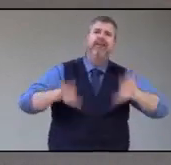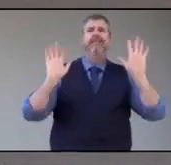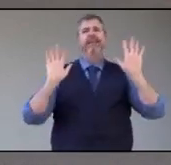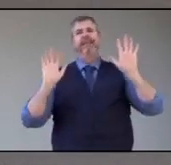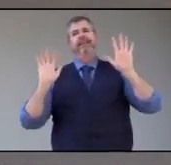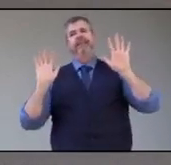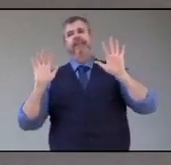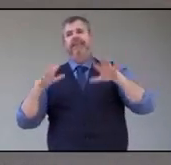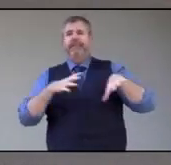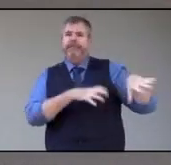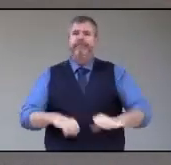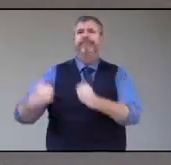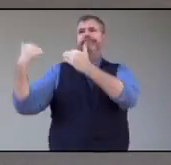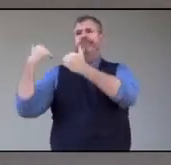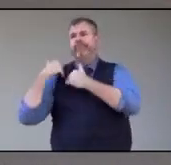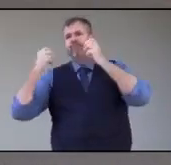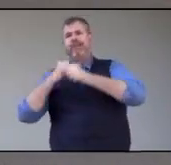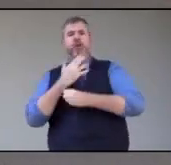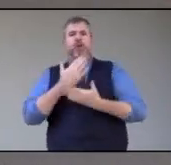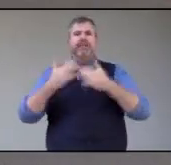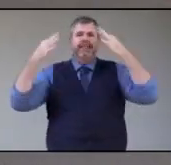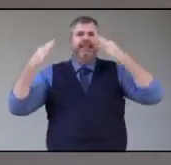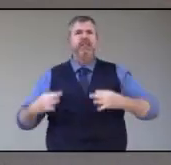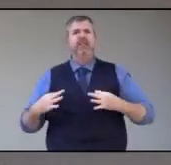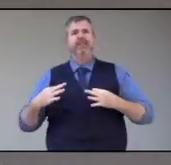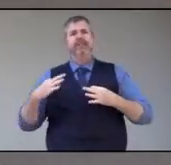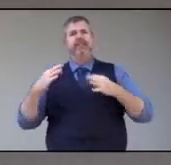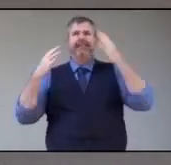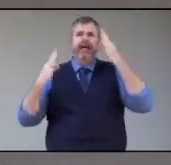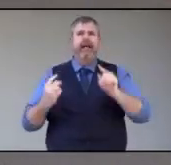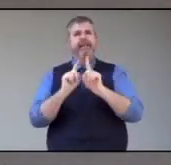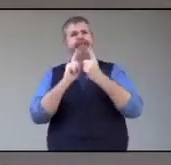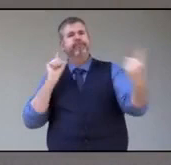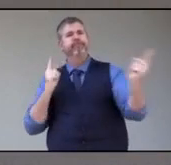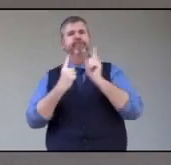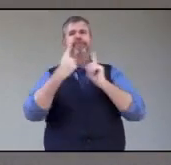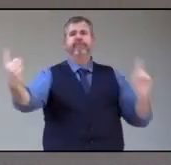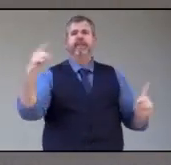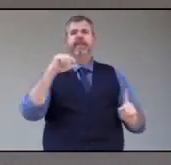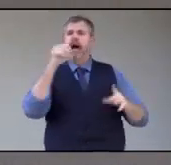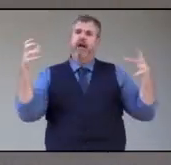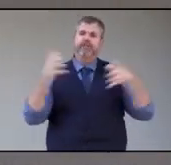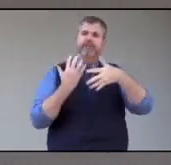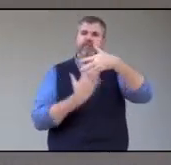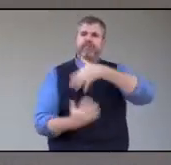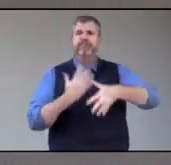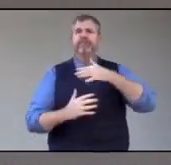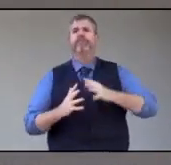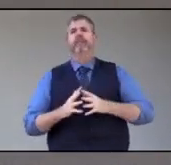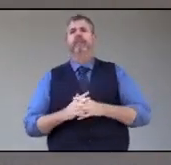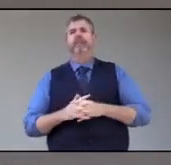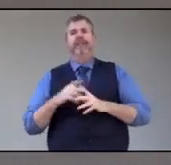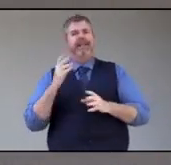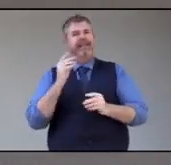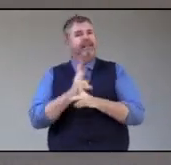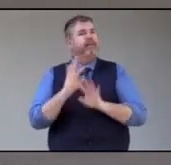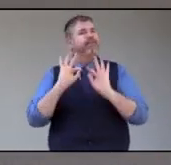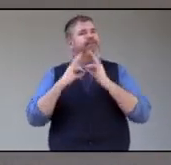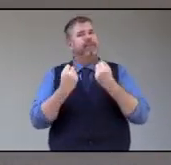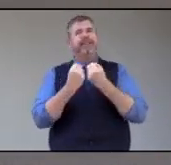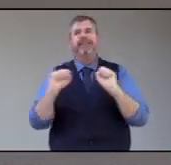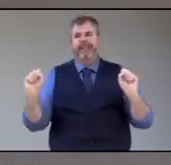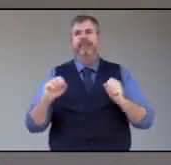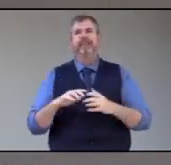Christmas to not gather and to keep their friends and family safe from this pandemic.